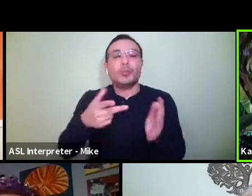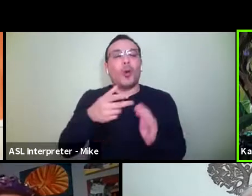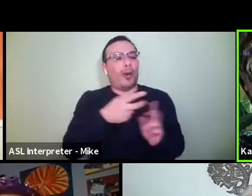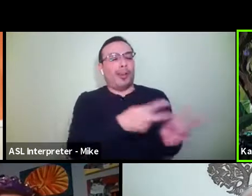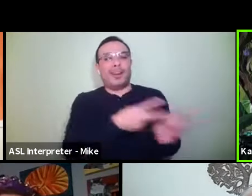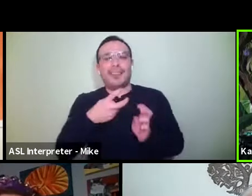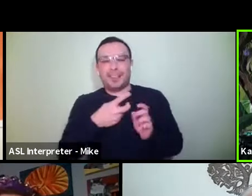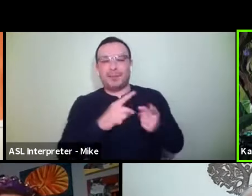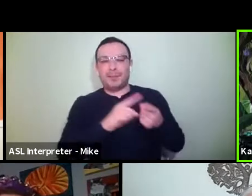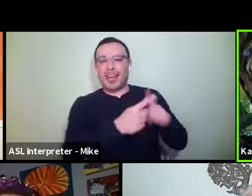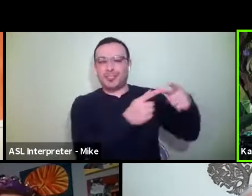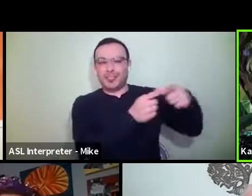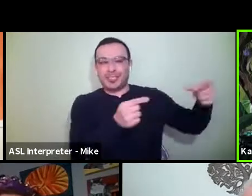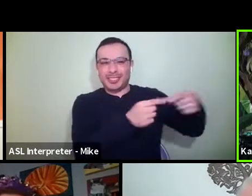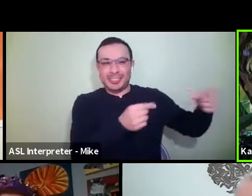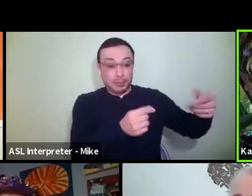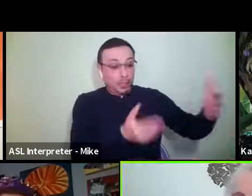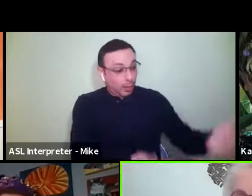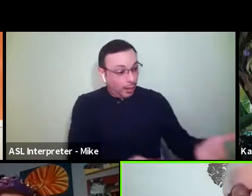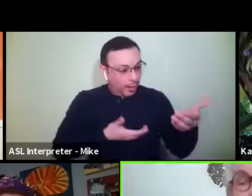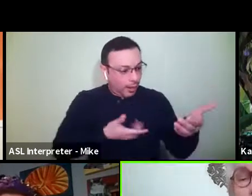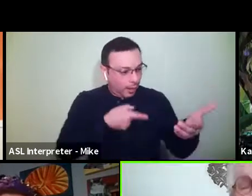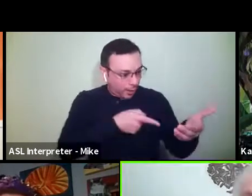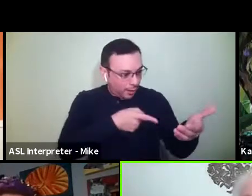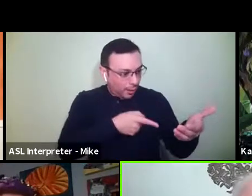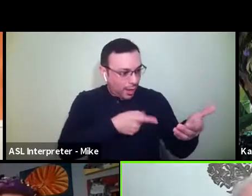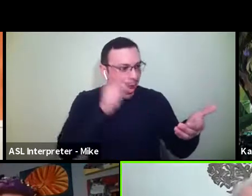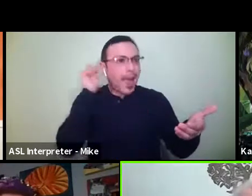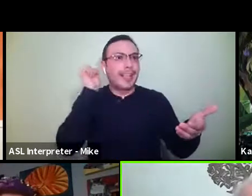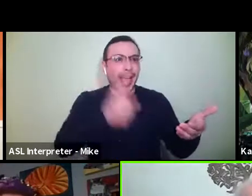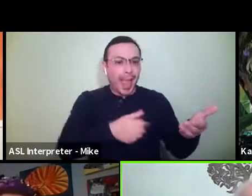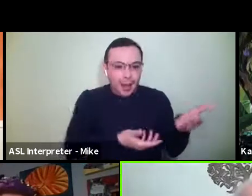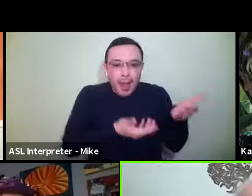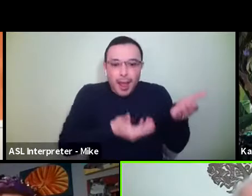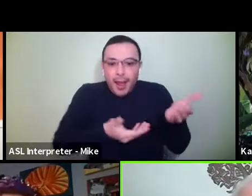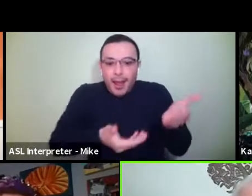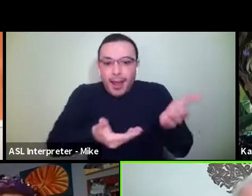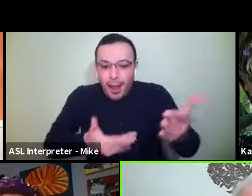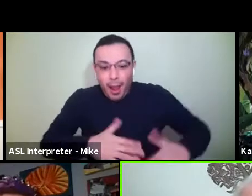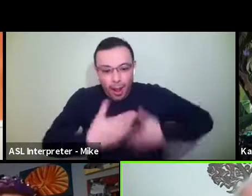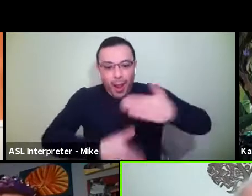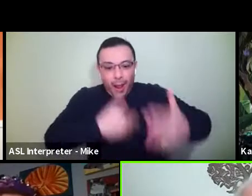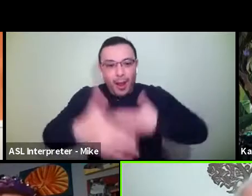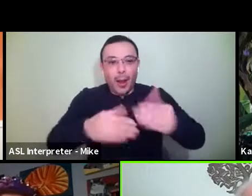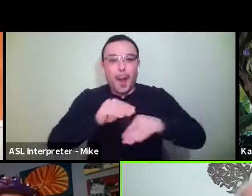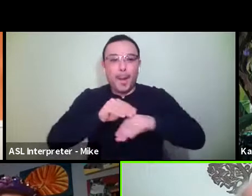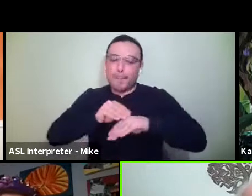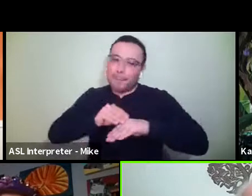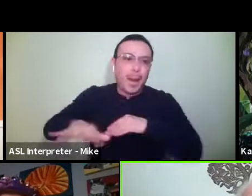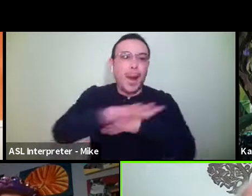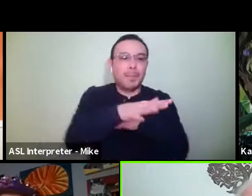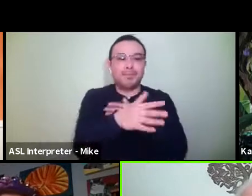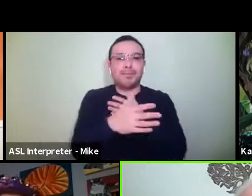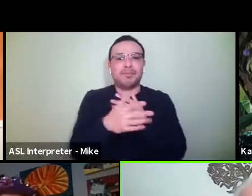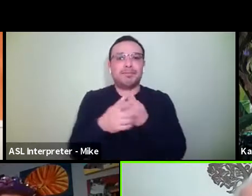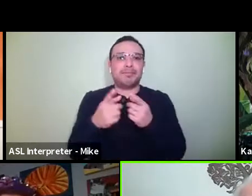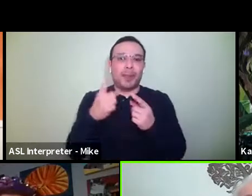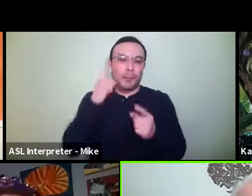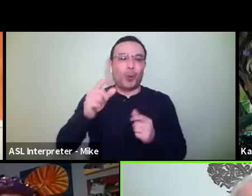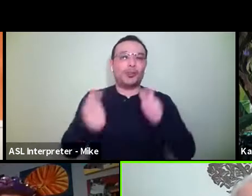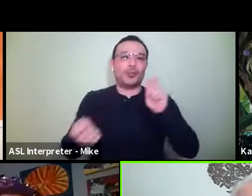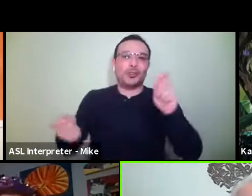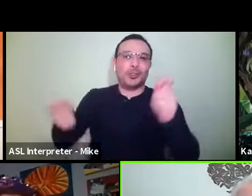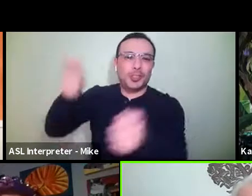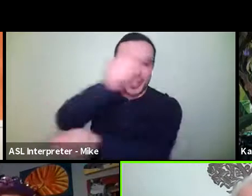potential for change. Karen, thank you, because you just did the best hack that I,